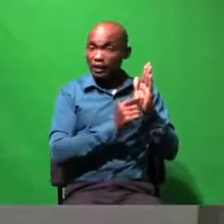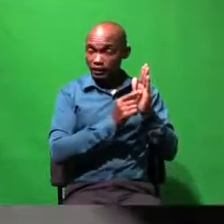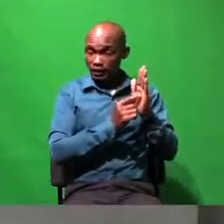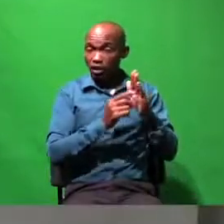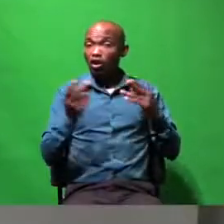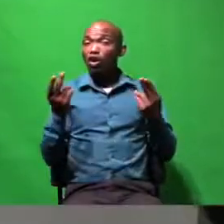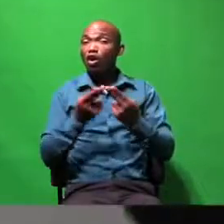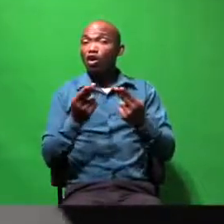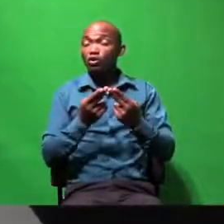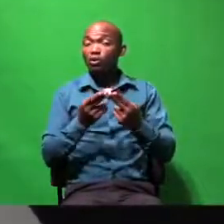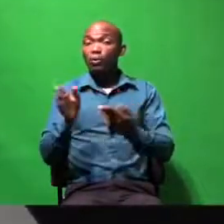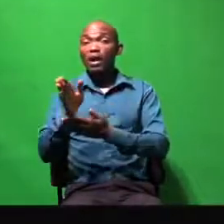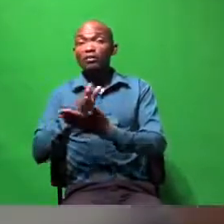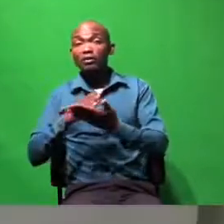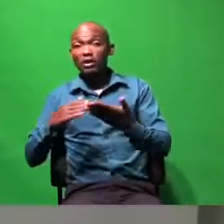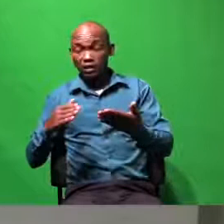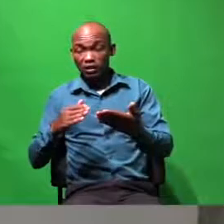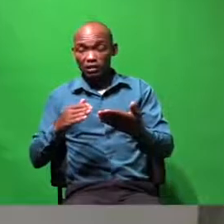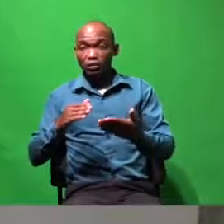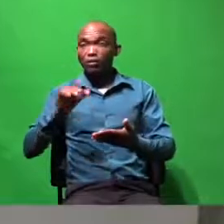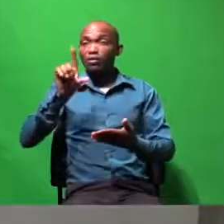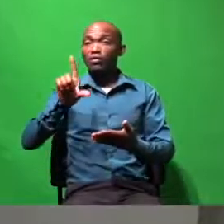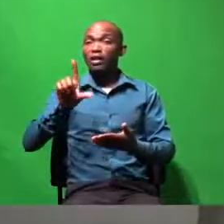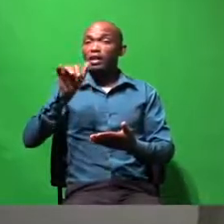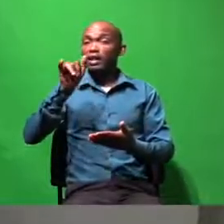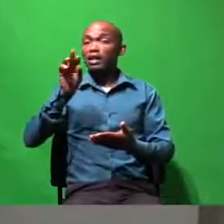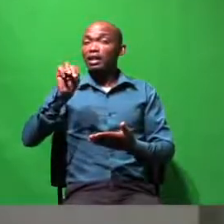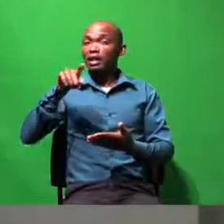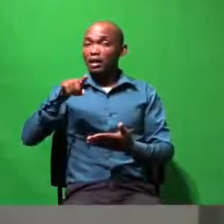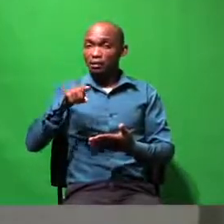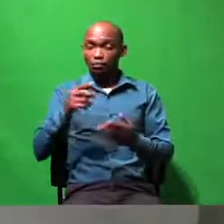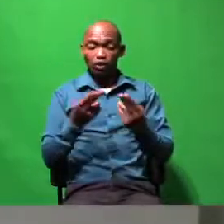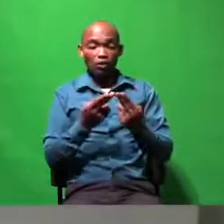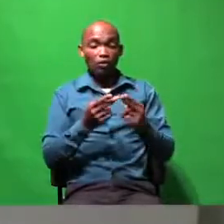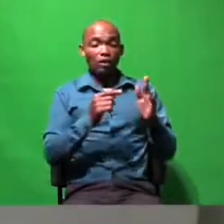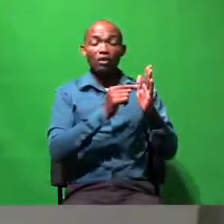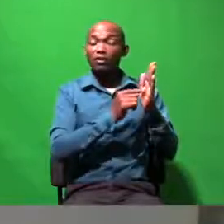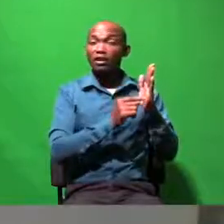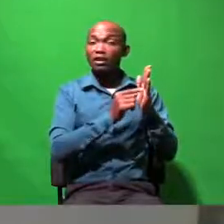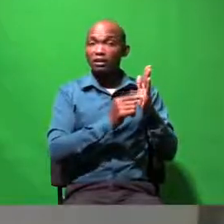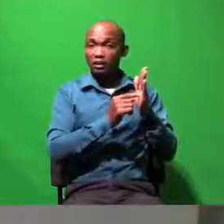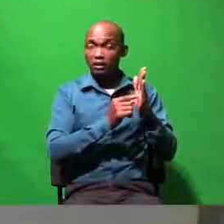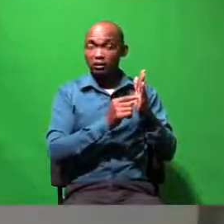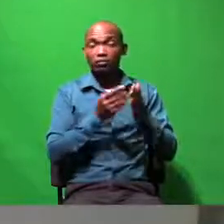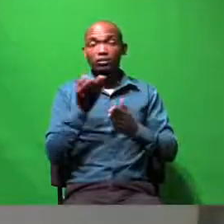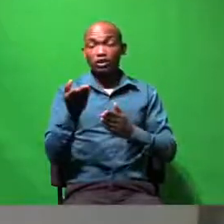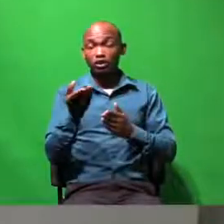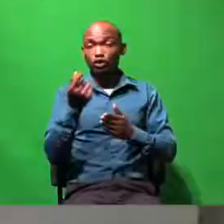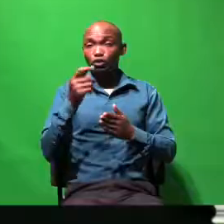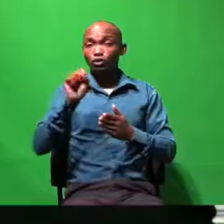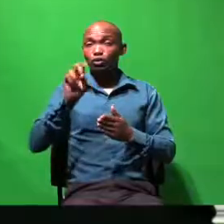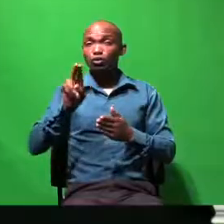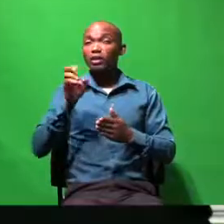We have a region of lymph vessels, as well we have a region of tissue cell. These two